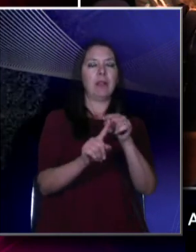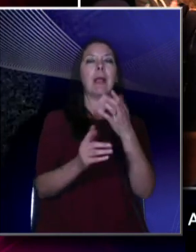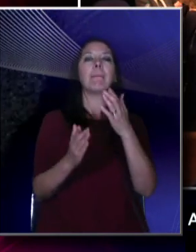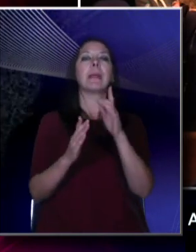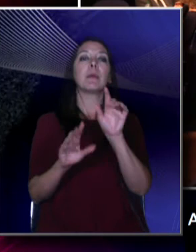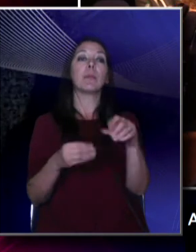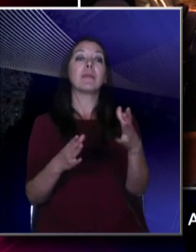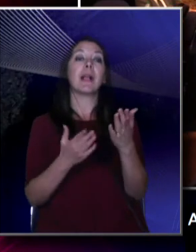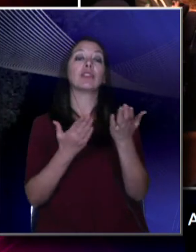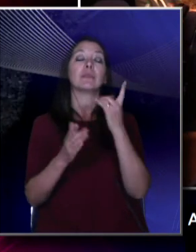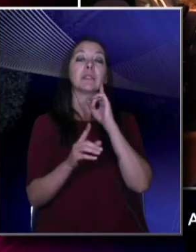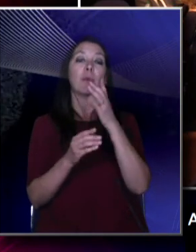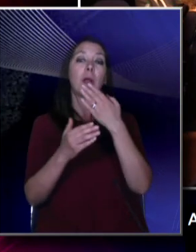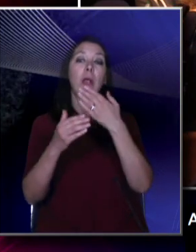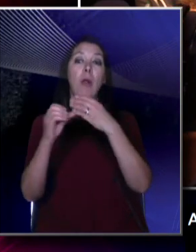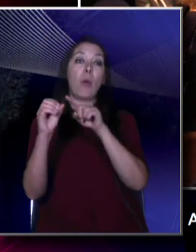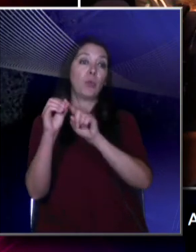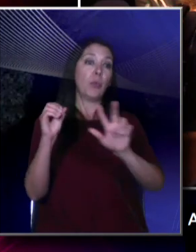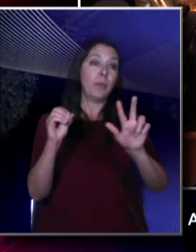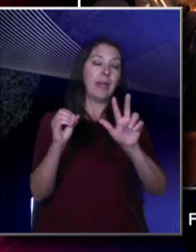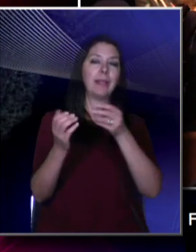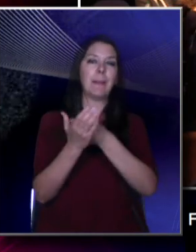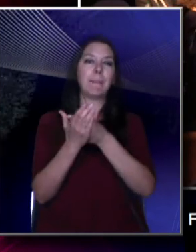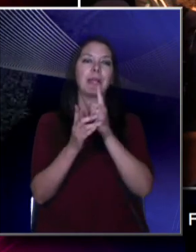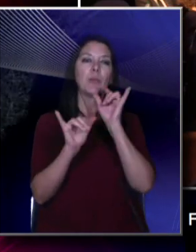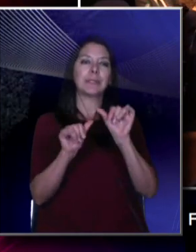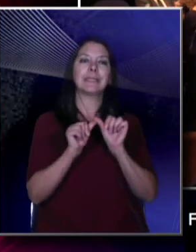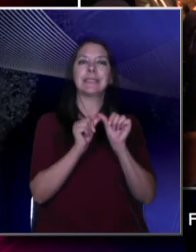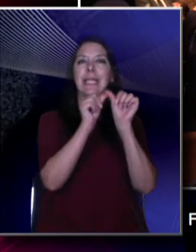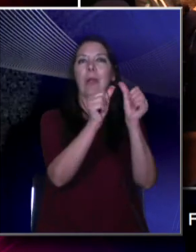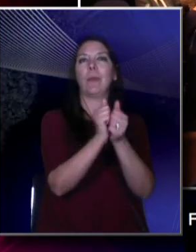to 3, and the funding should follow them.